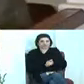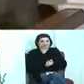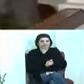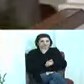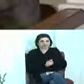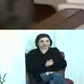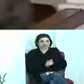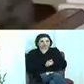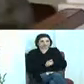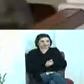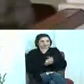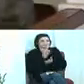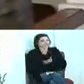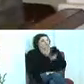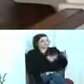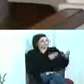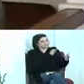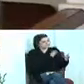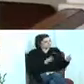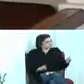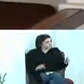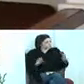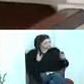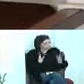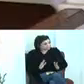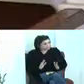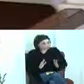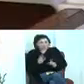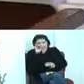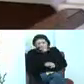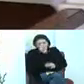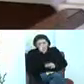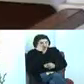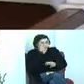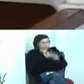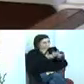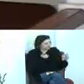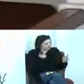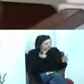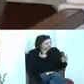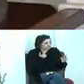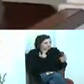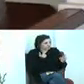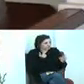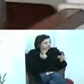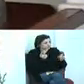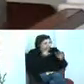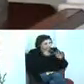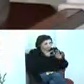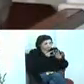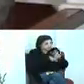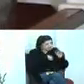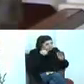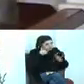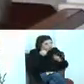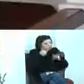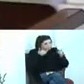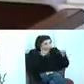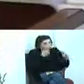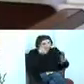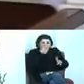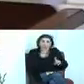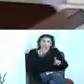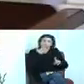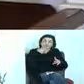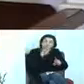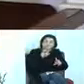Some Christians have looked for an easier and a cheaper way to the favor of God. There